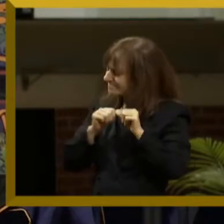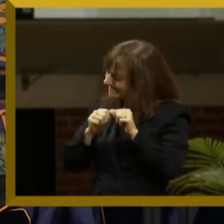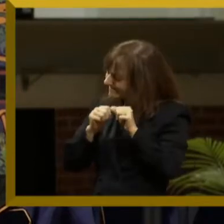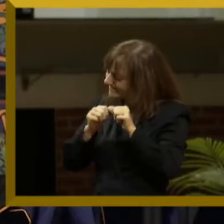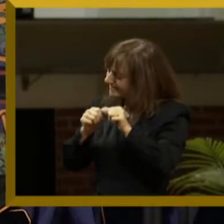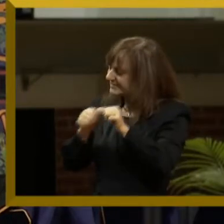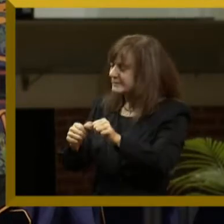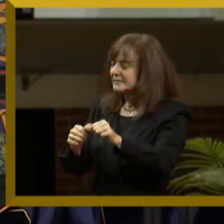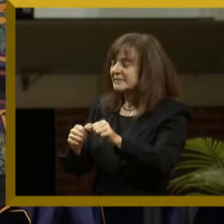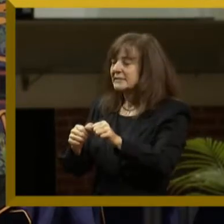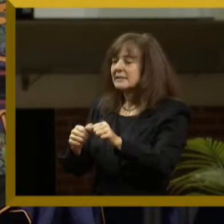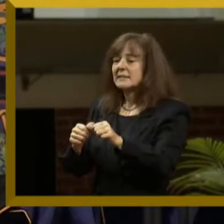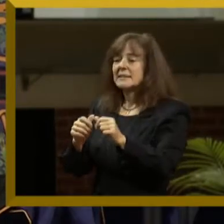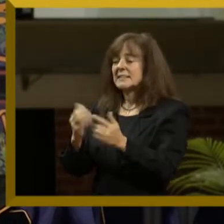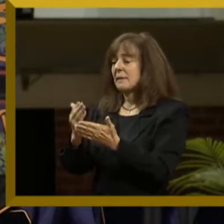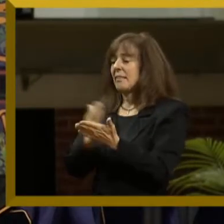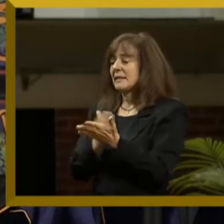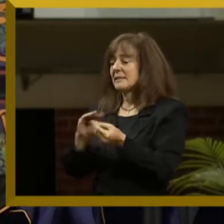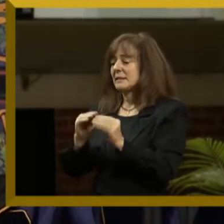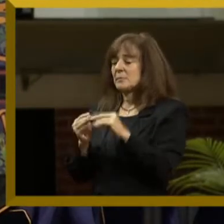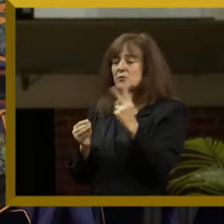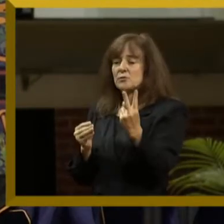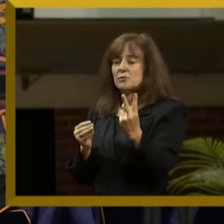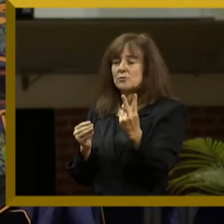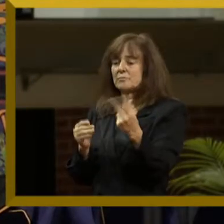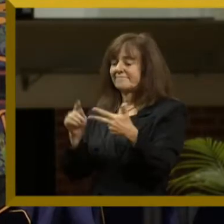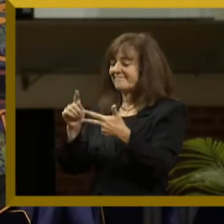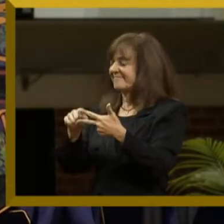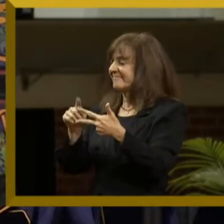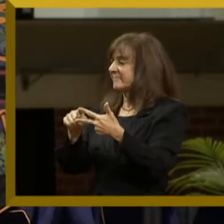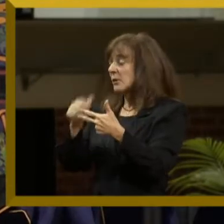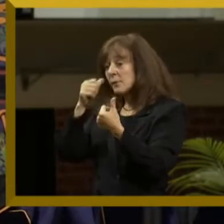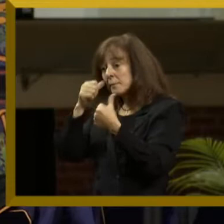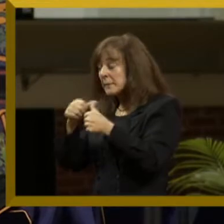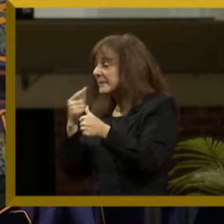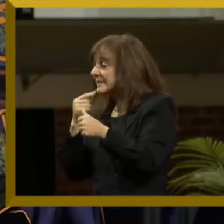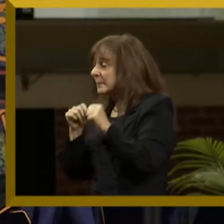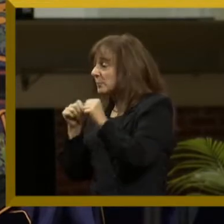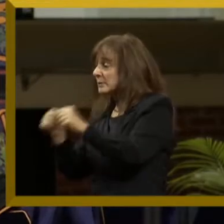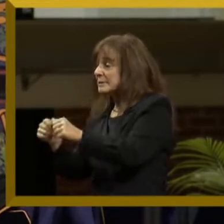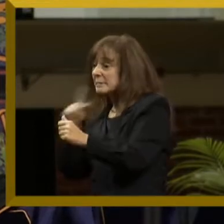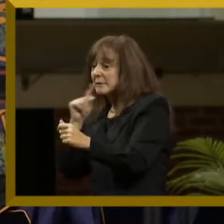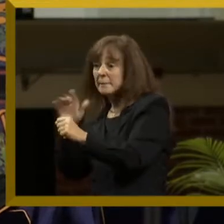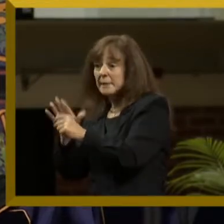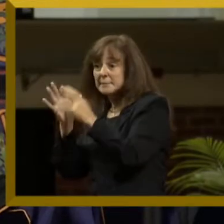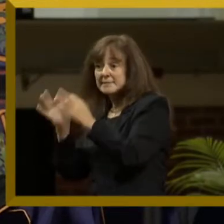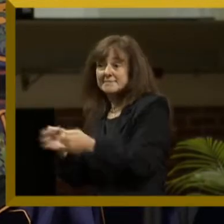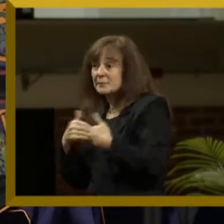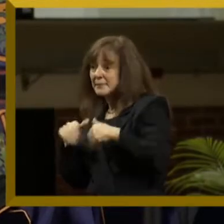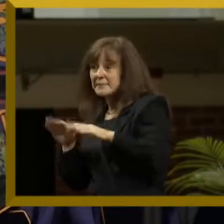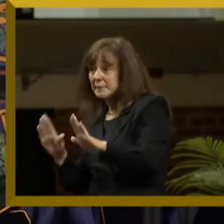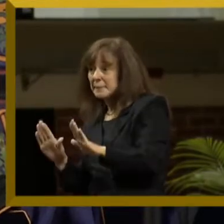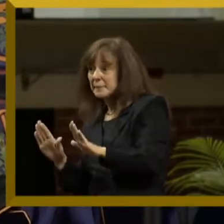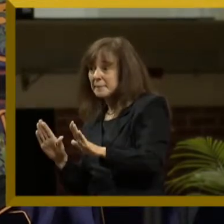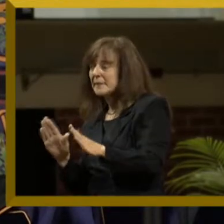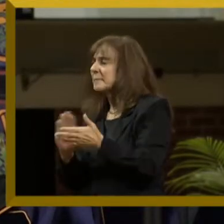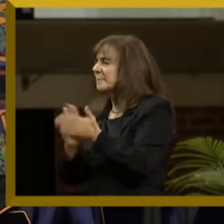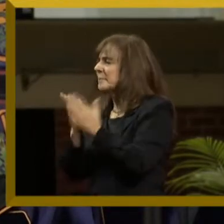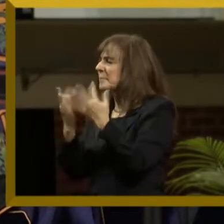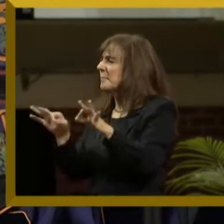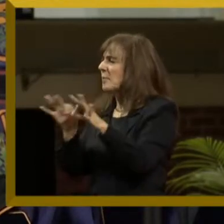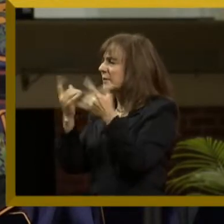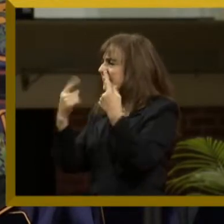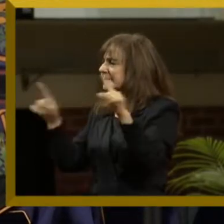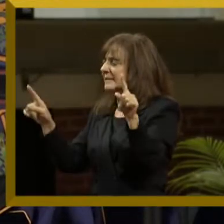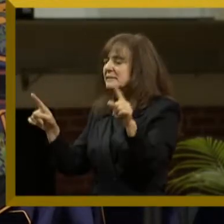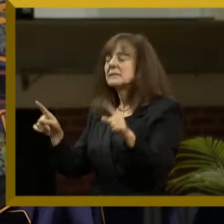which leads me to lesson number two. Persistence and commitment are the keys to success. The philosopher